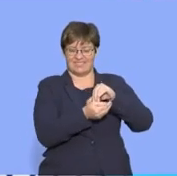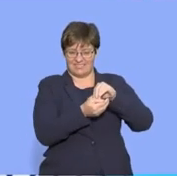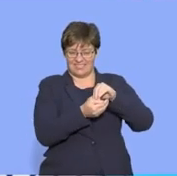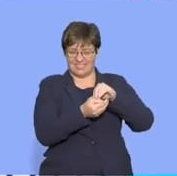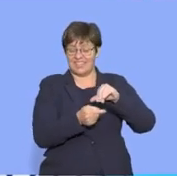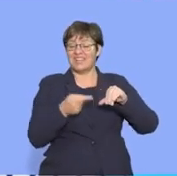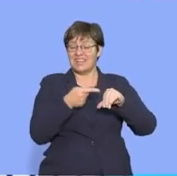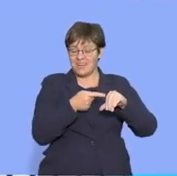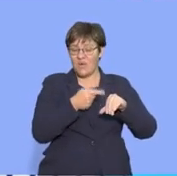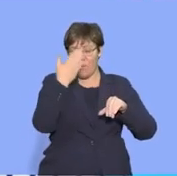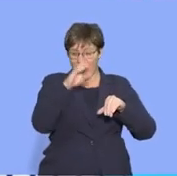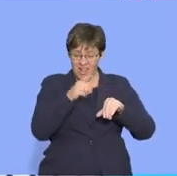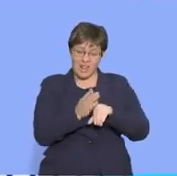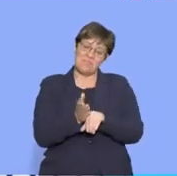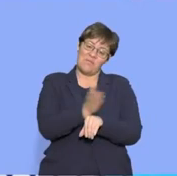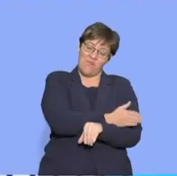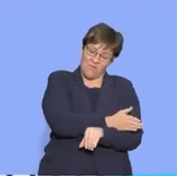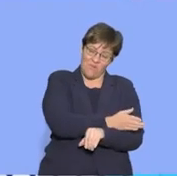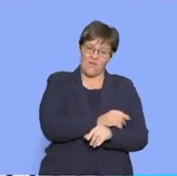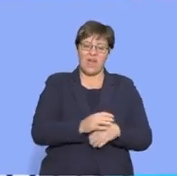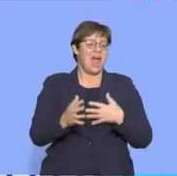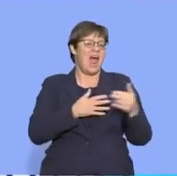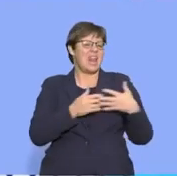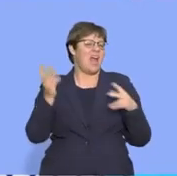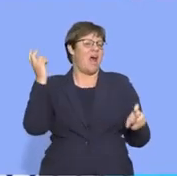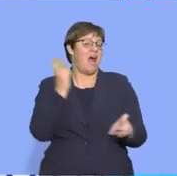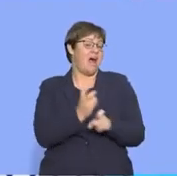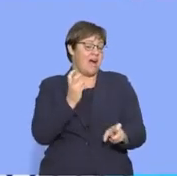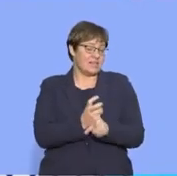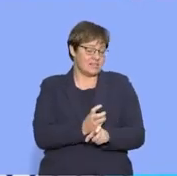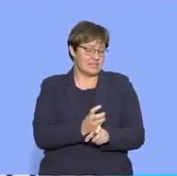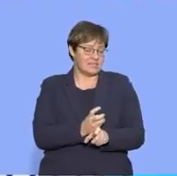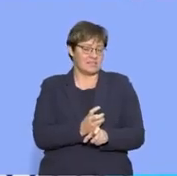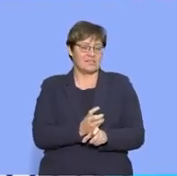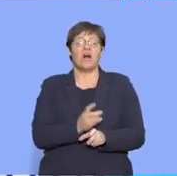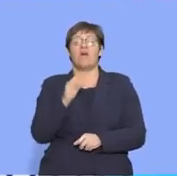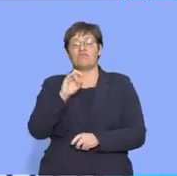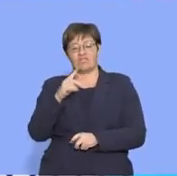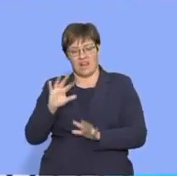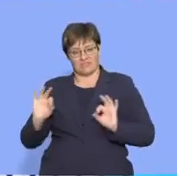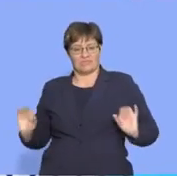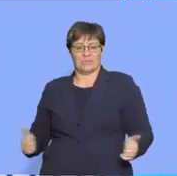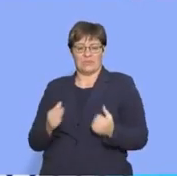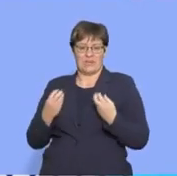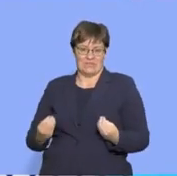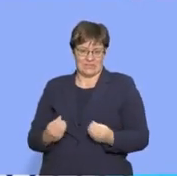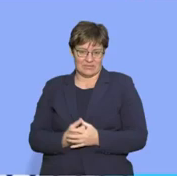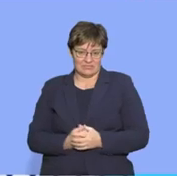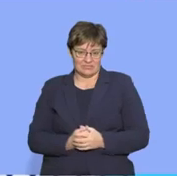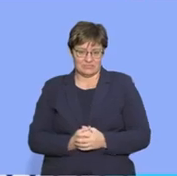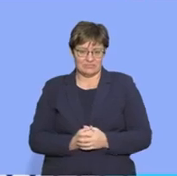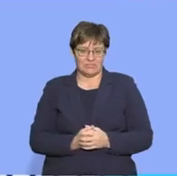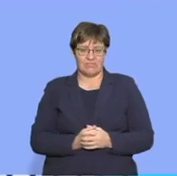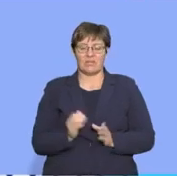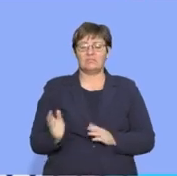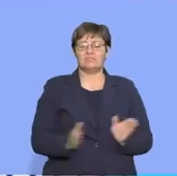because they have got a hard exoskeleton. And as we know from the previous lesson, anything hard